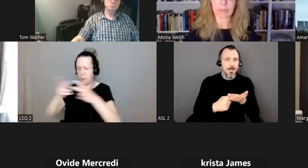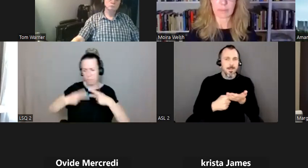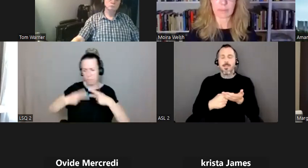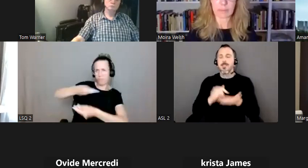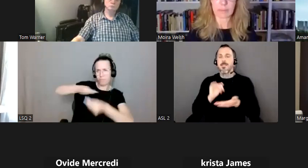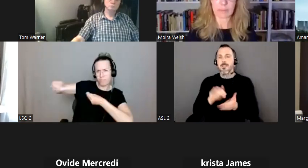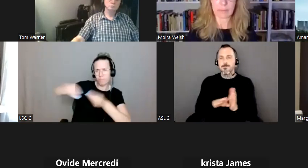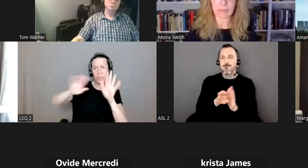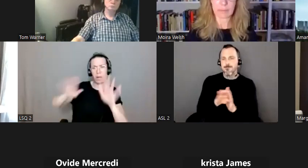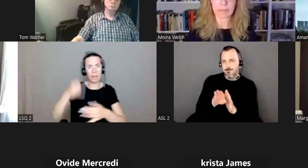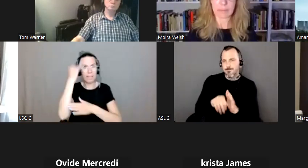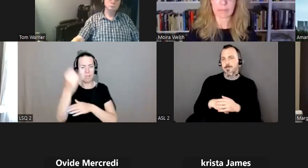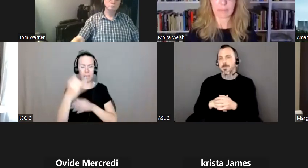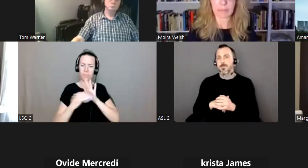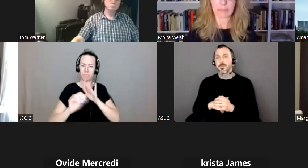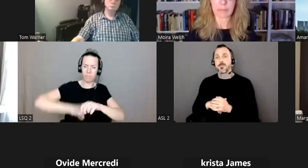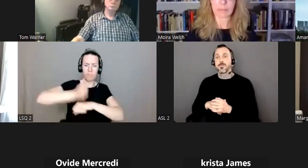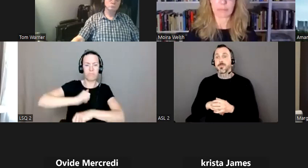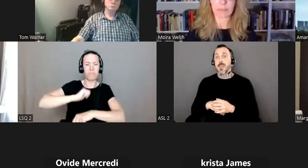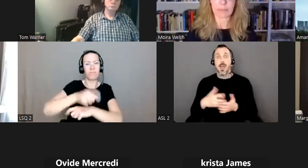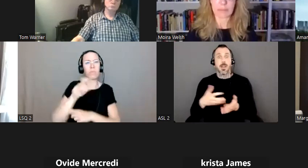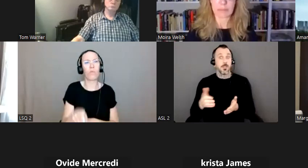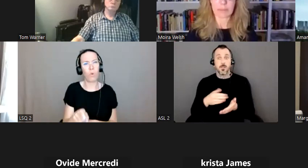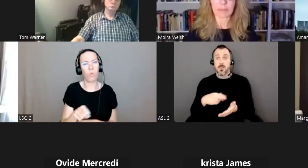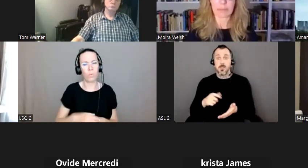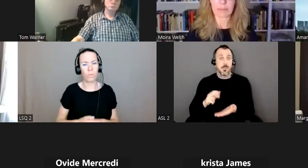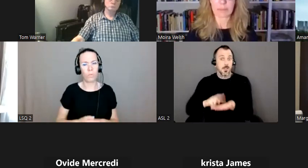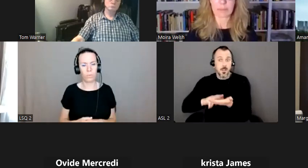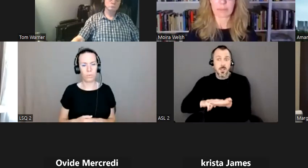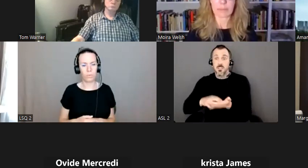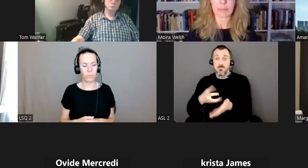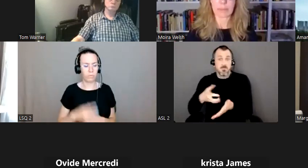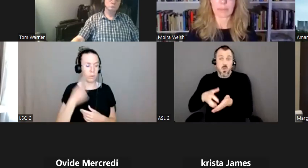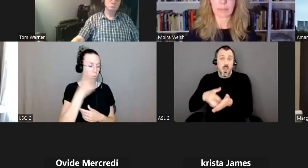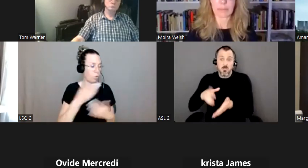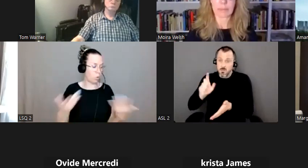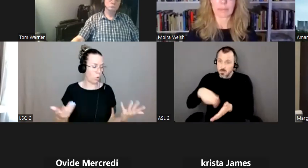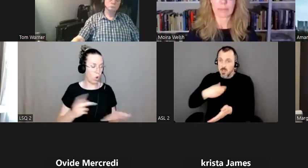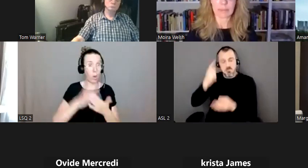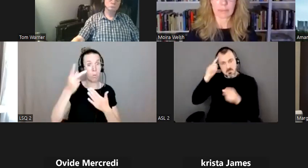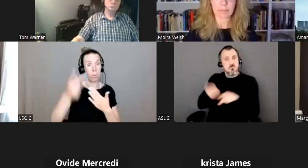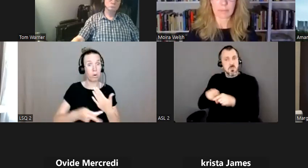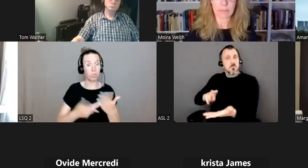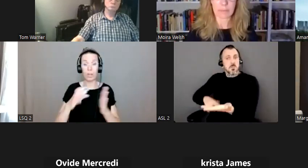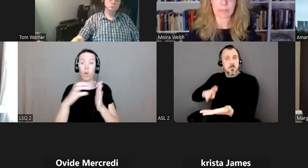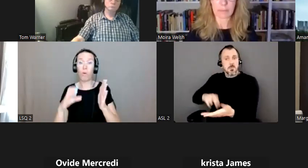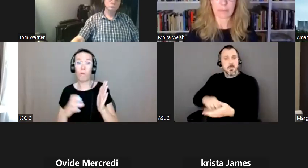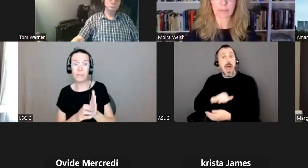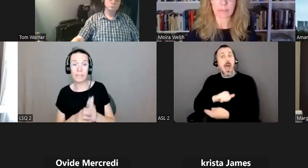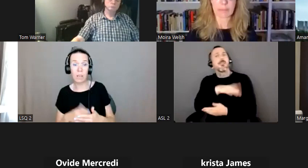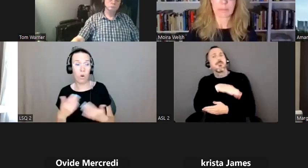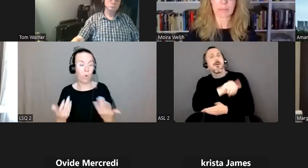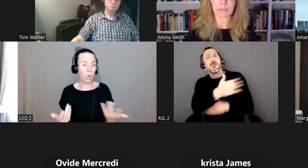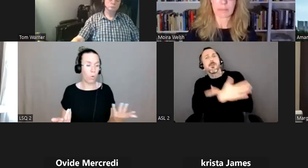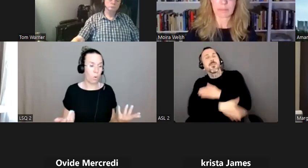to sign a draft convention, which will come forward and say, do you think your government should be signing this? Take it into